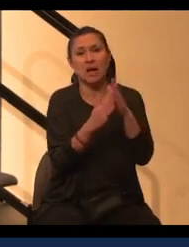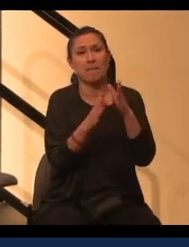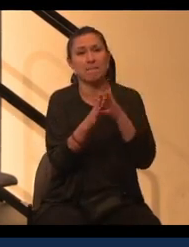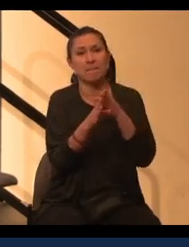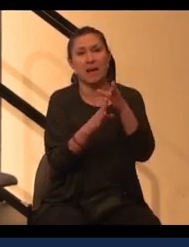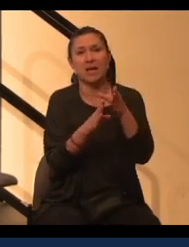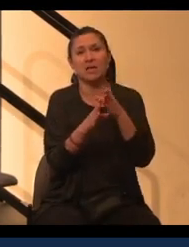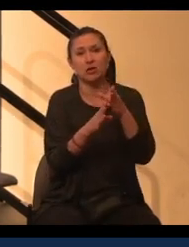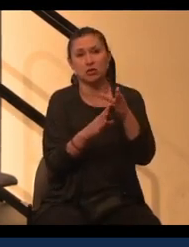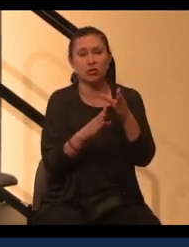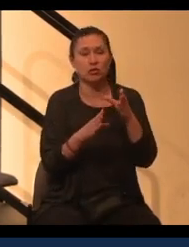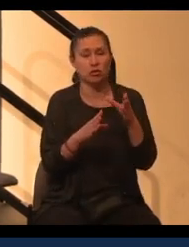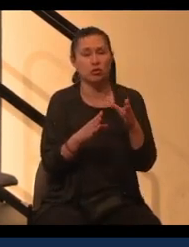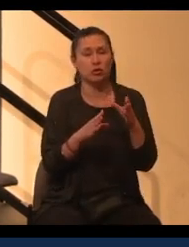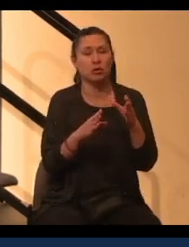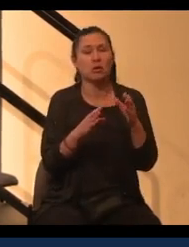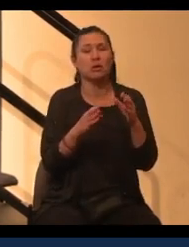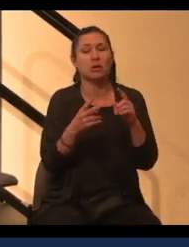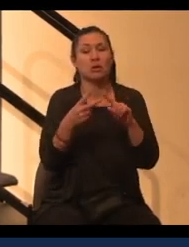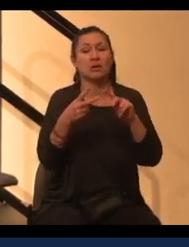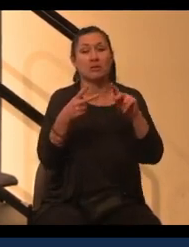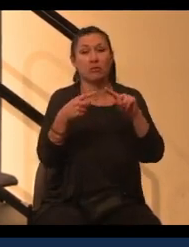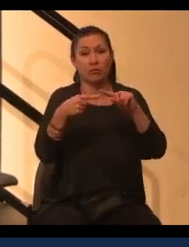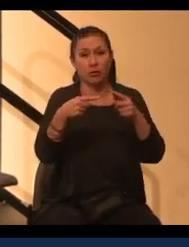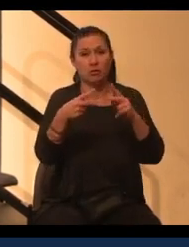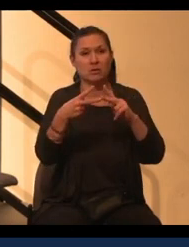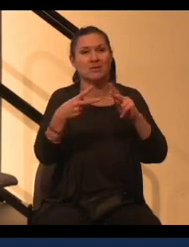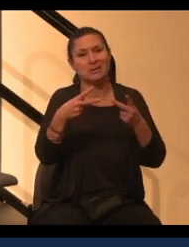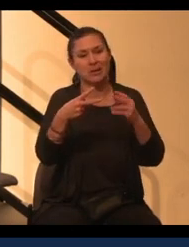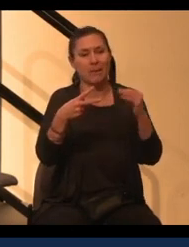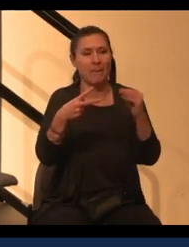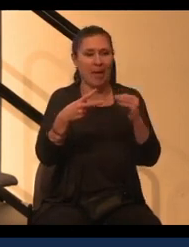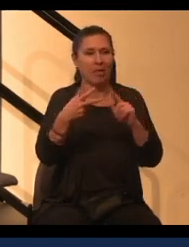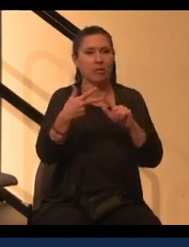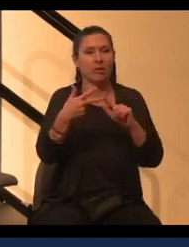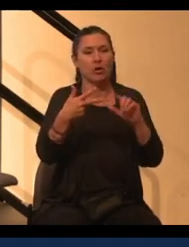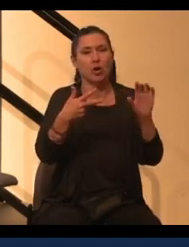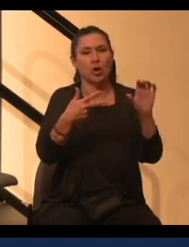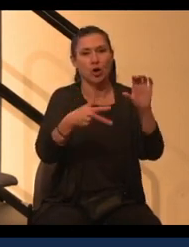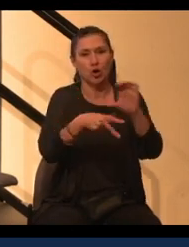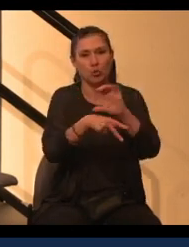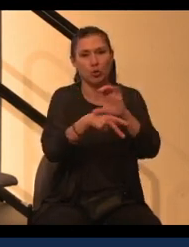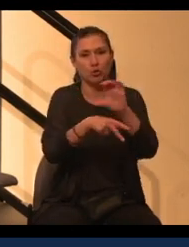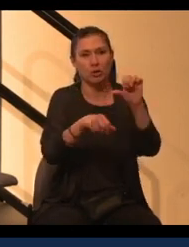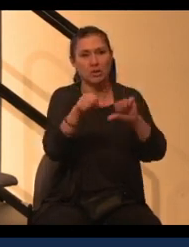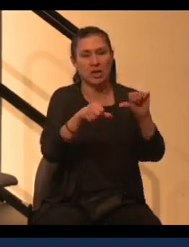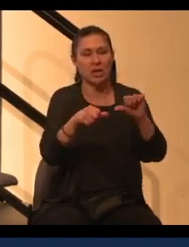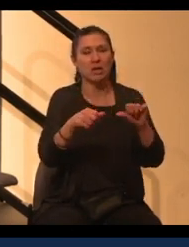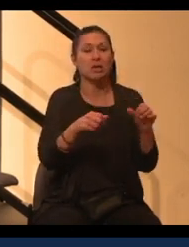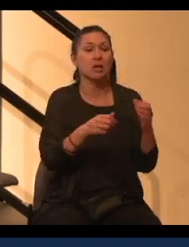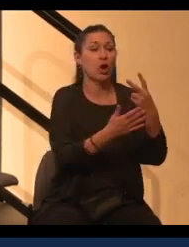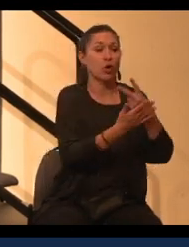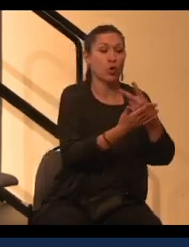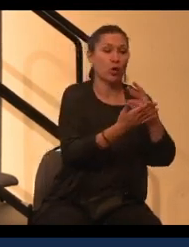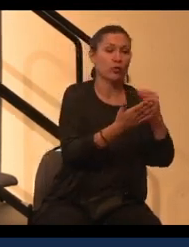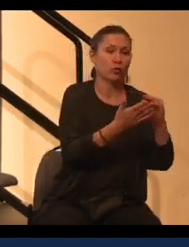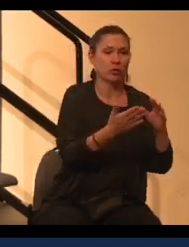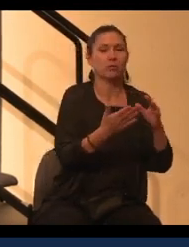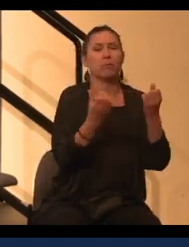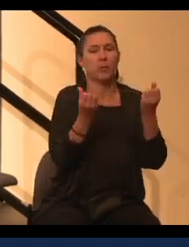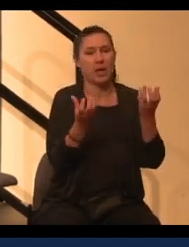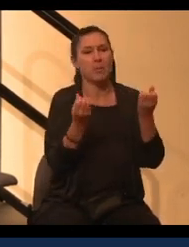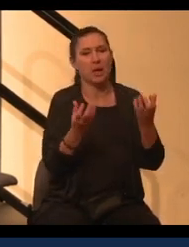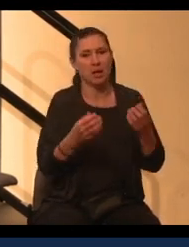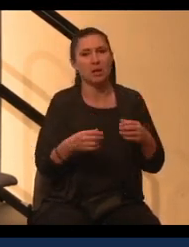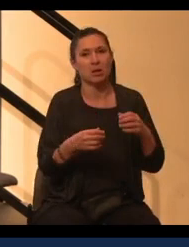international undergraduate students, then followed by math, computer science, and then you'll see on the graduate side, there are a lot of students